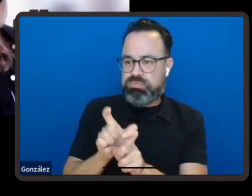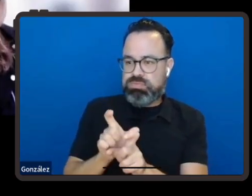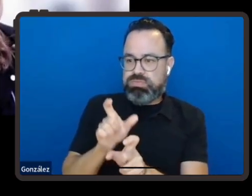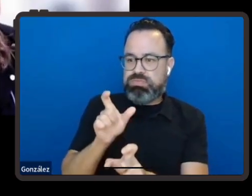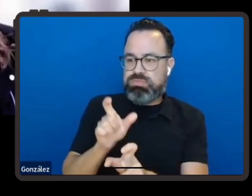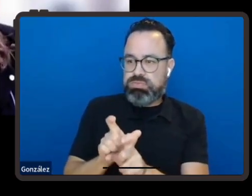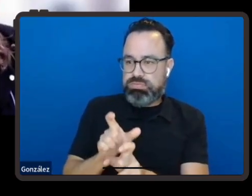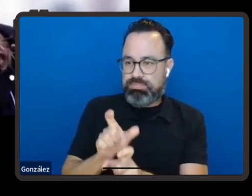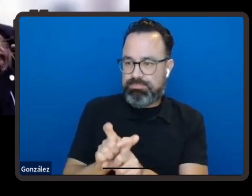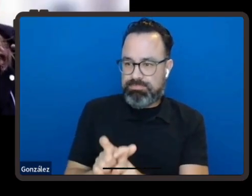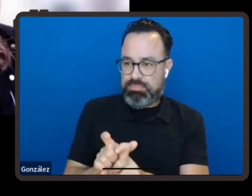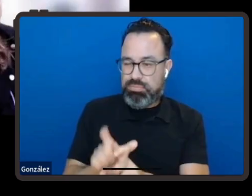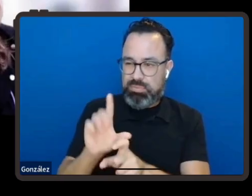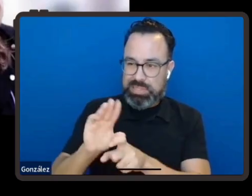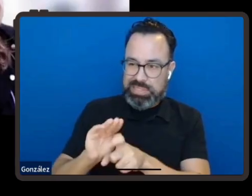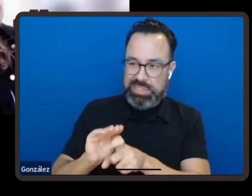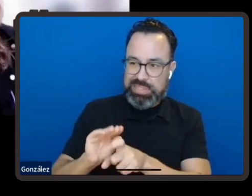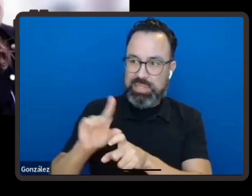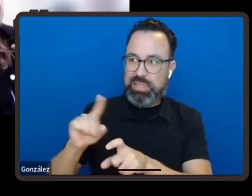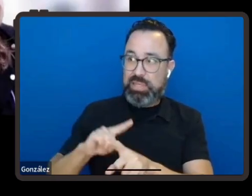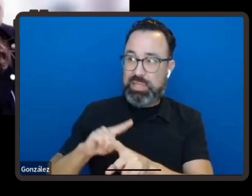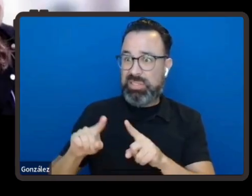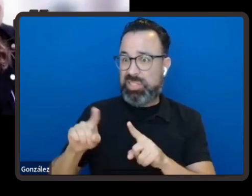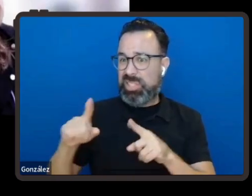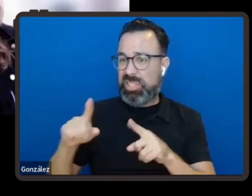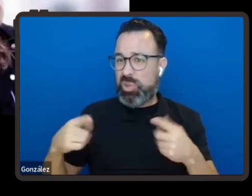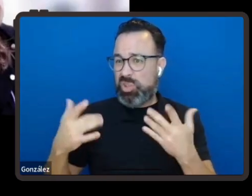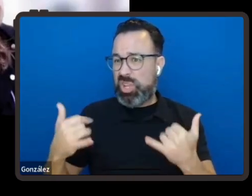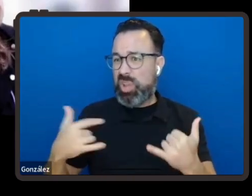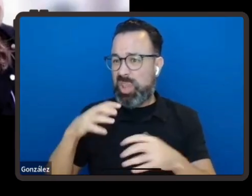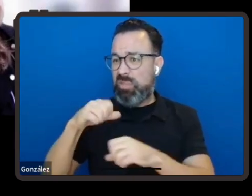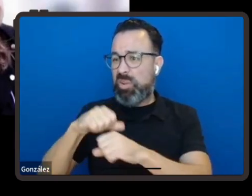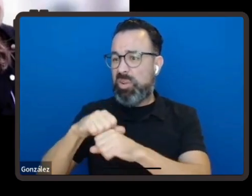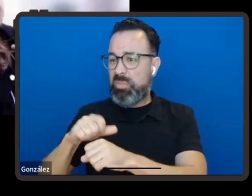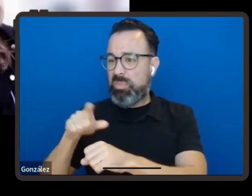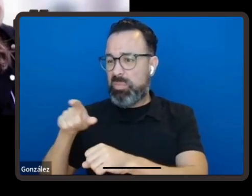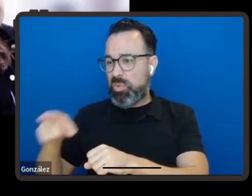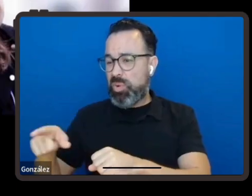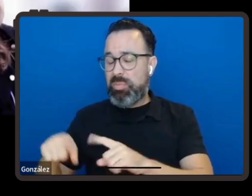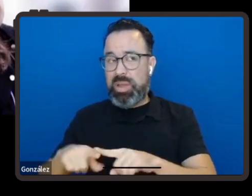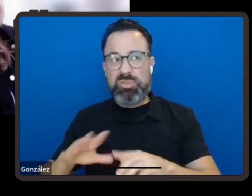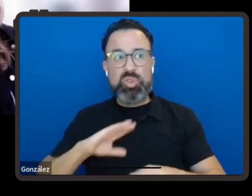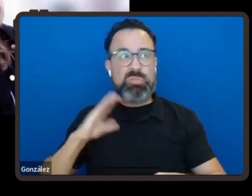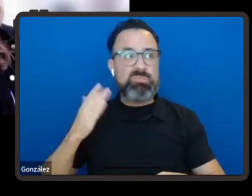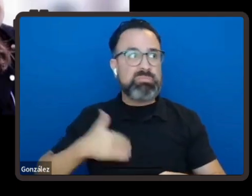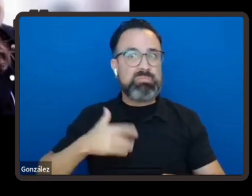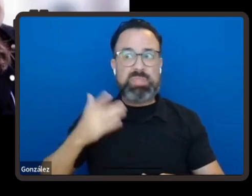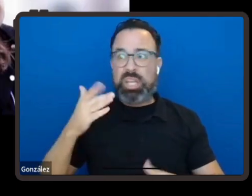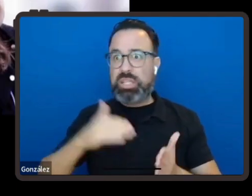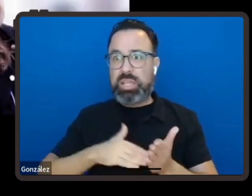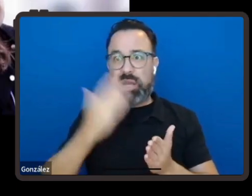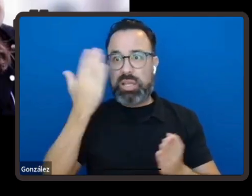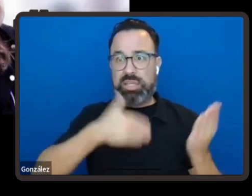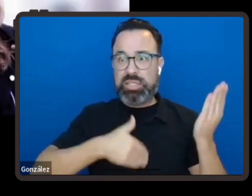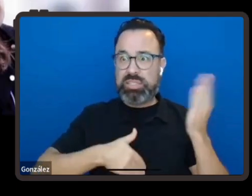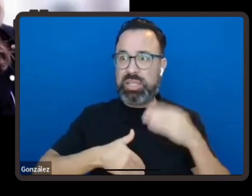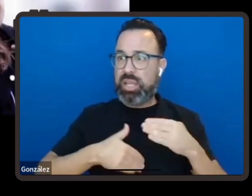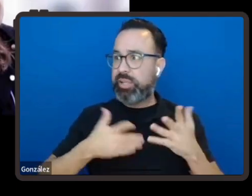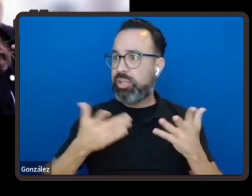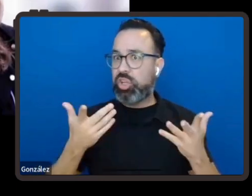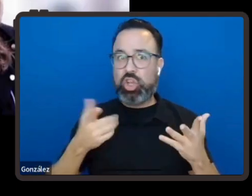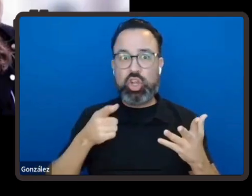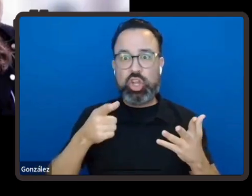an appointment with a spinal specialist. Very upset that this was overlooked by doctors, and she was losing her balance, and no one said it was